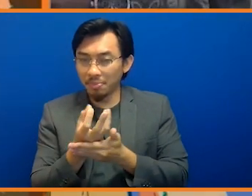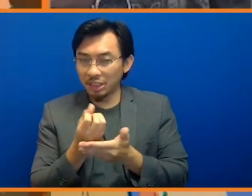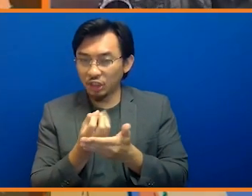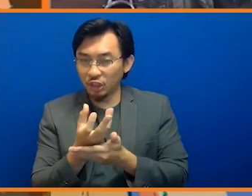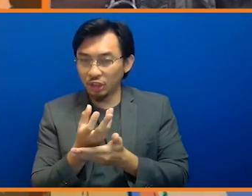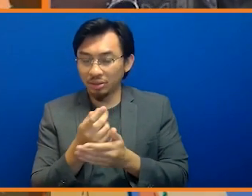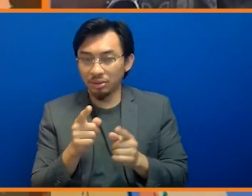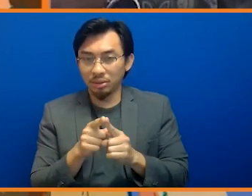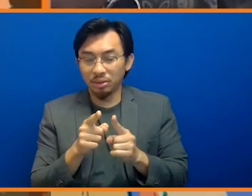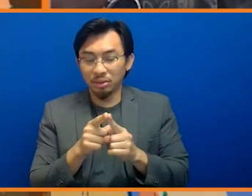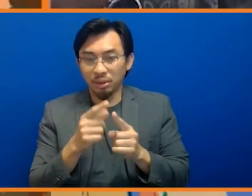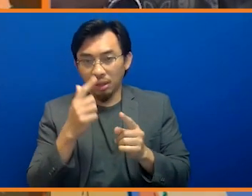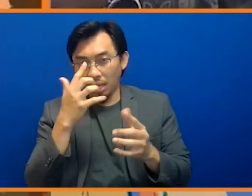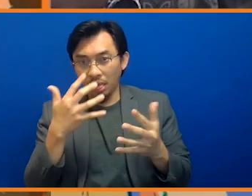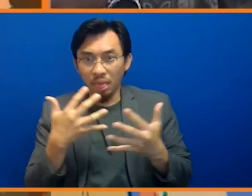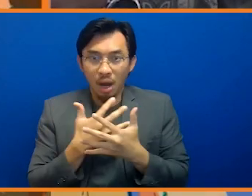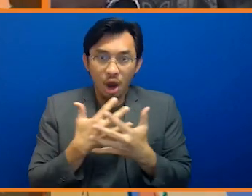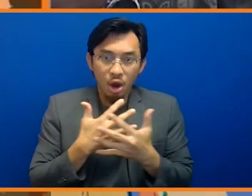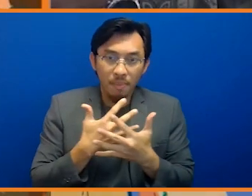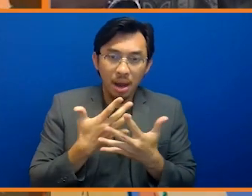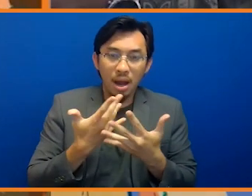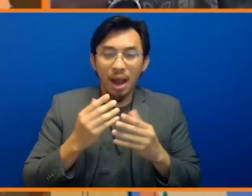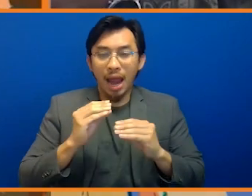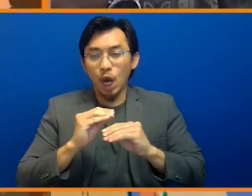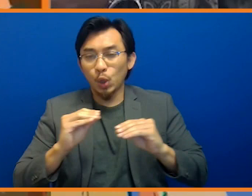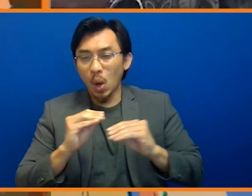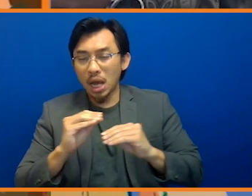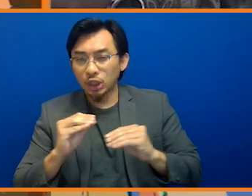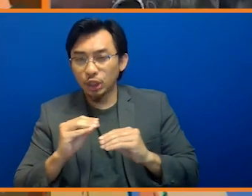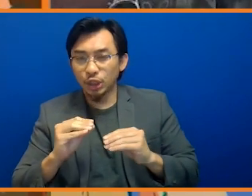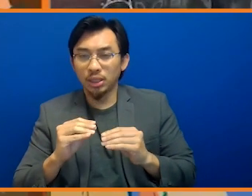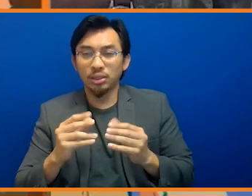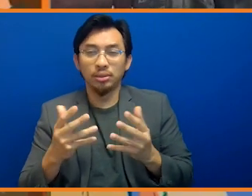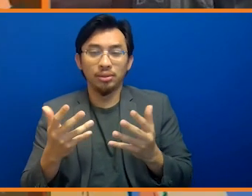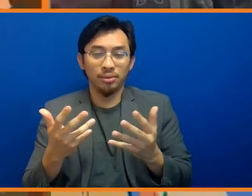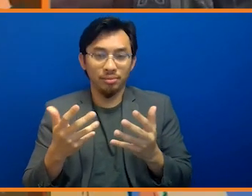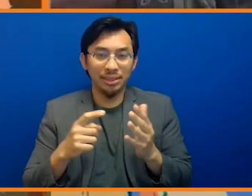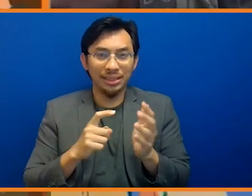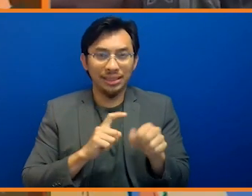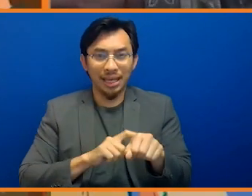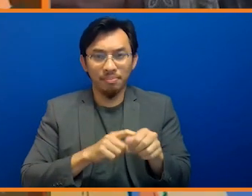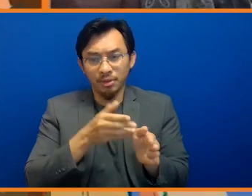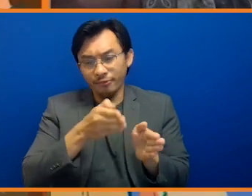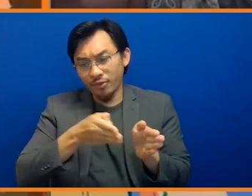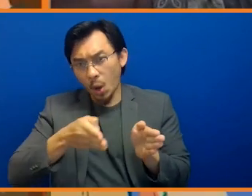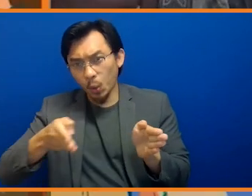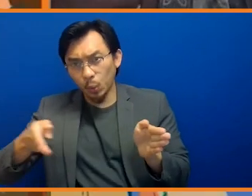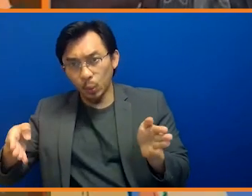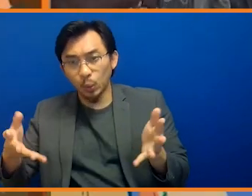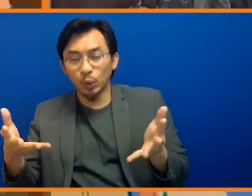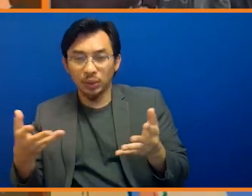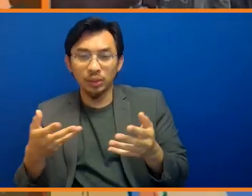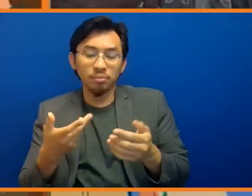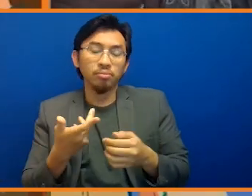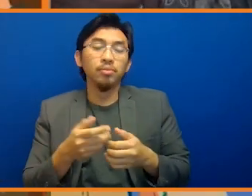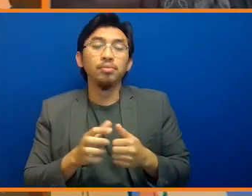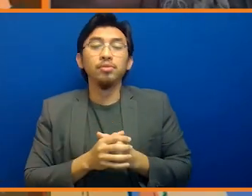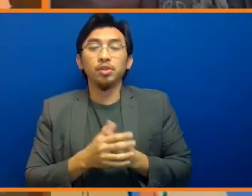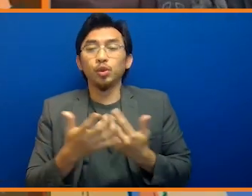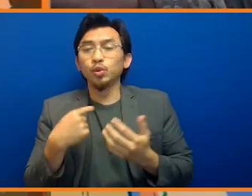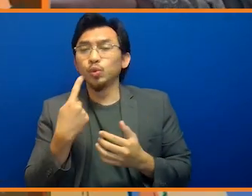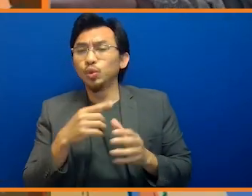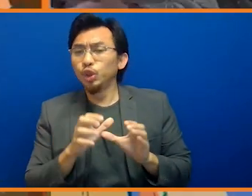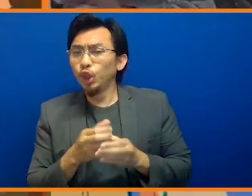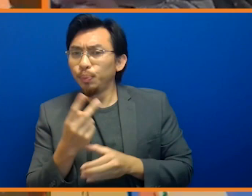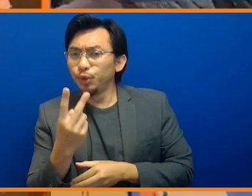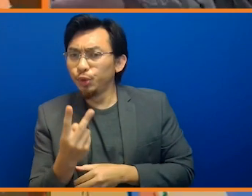like a trauma and educational value, timeline, and so and so. Can you share who is in